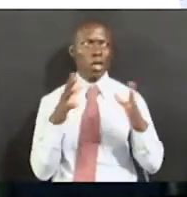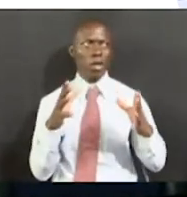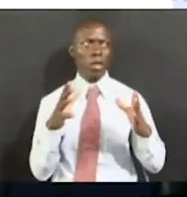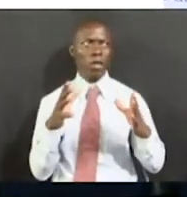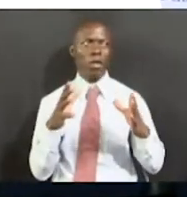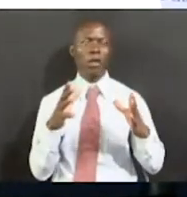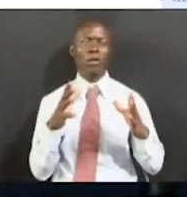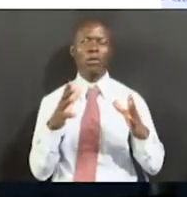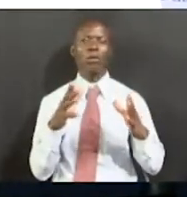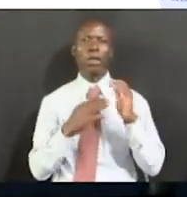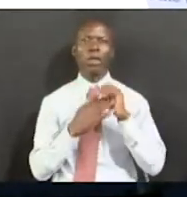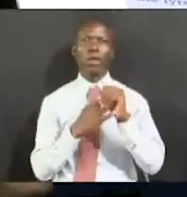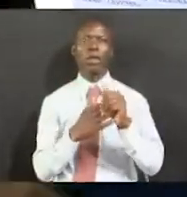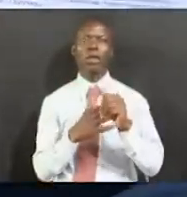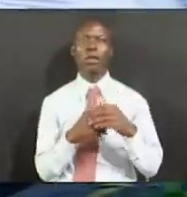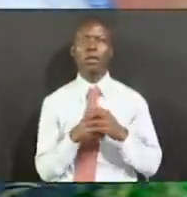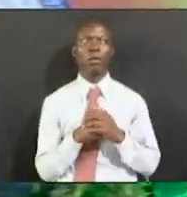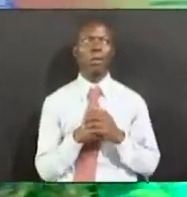be bigger.